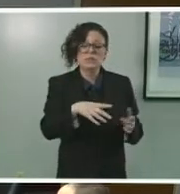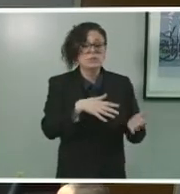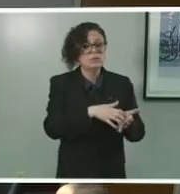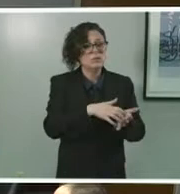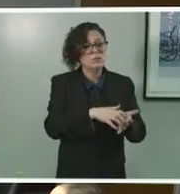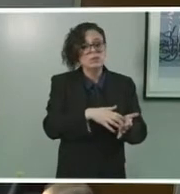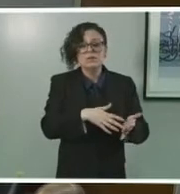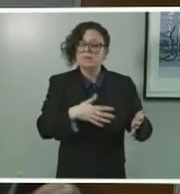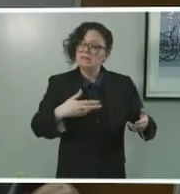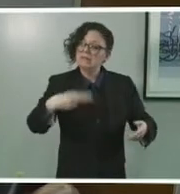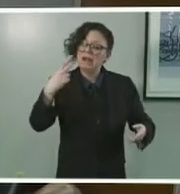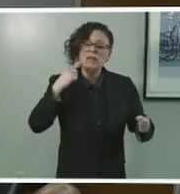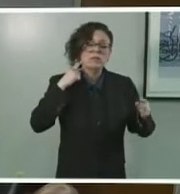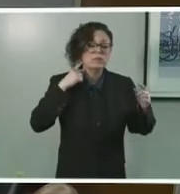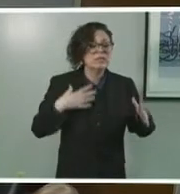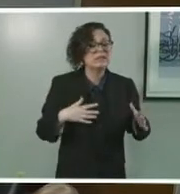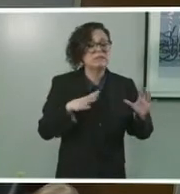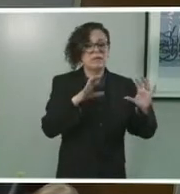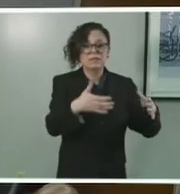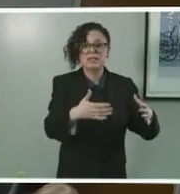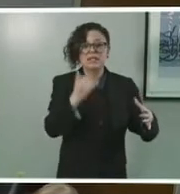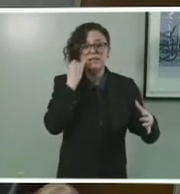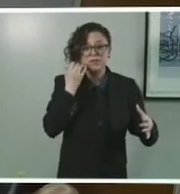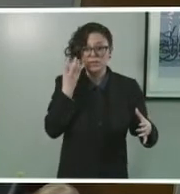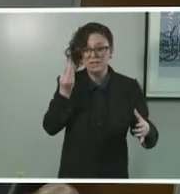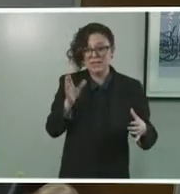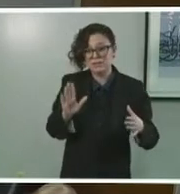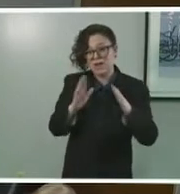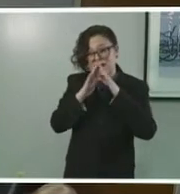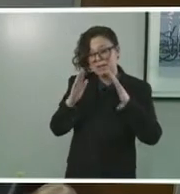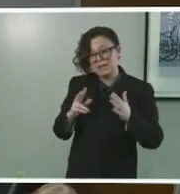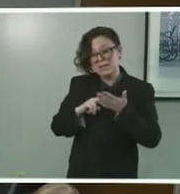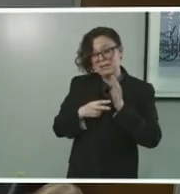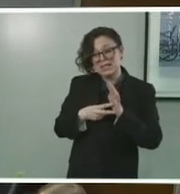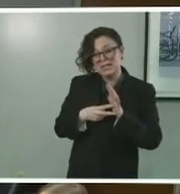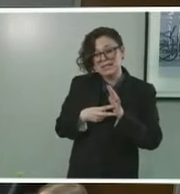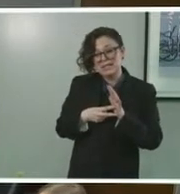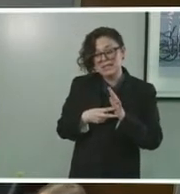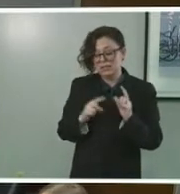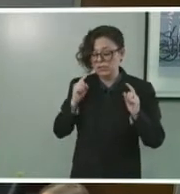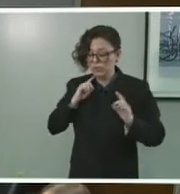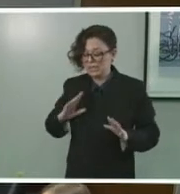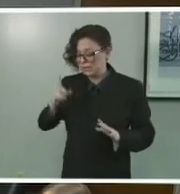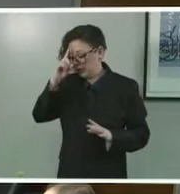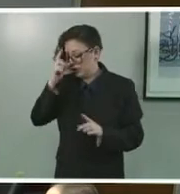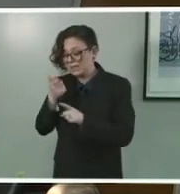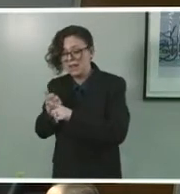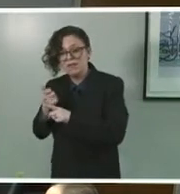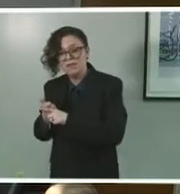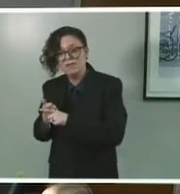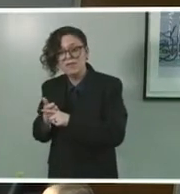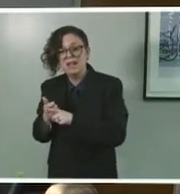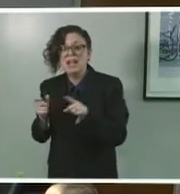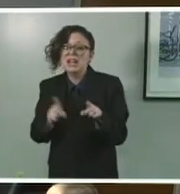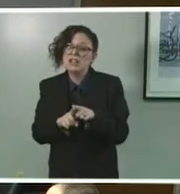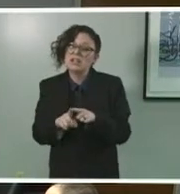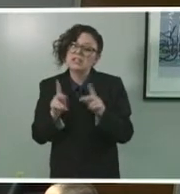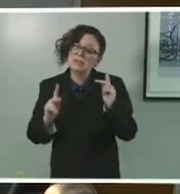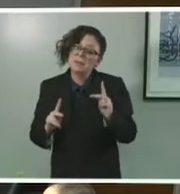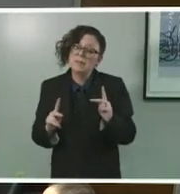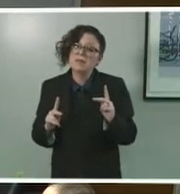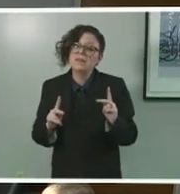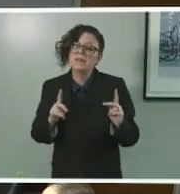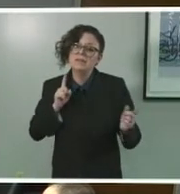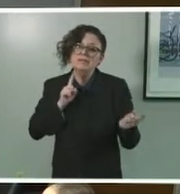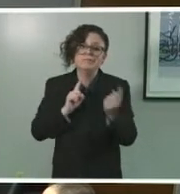so keep that in mind. When you leave your home, then you're taking a risk to yourself, but also the people downstream that you come into contact